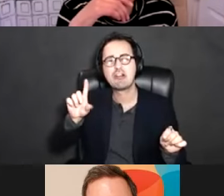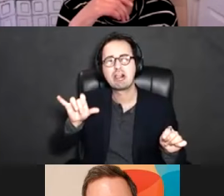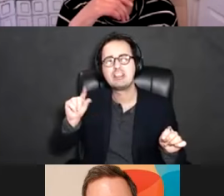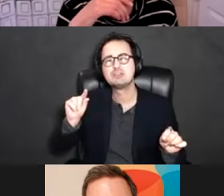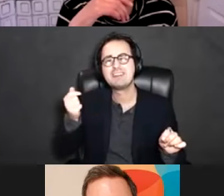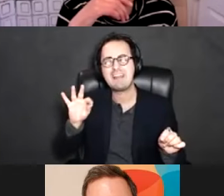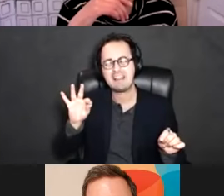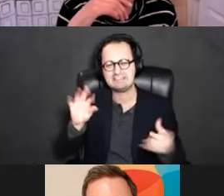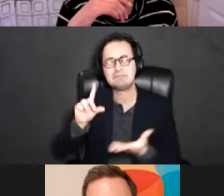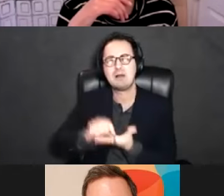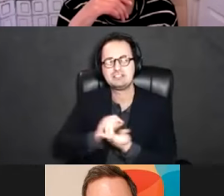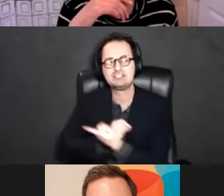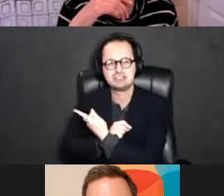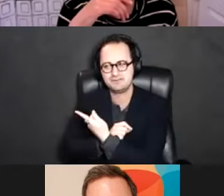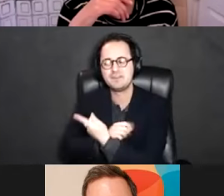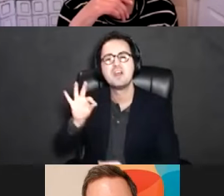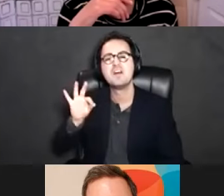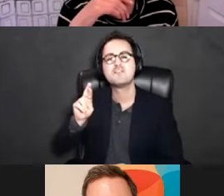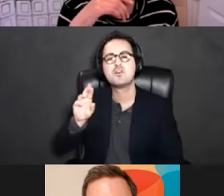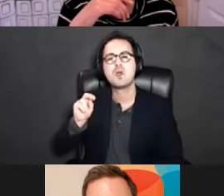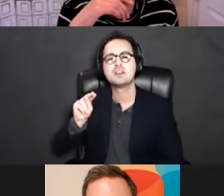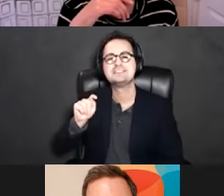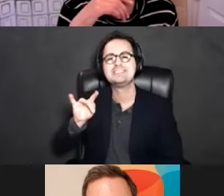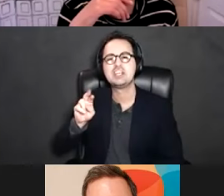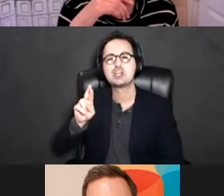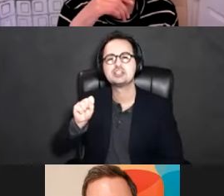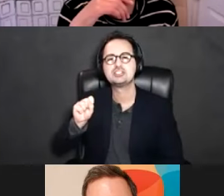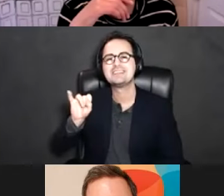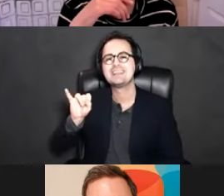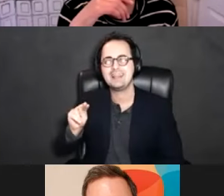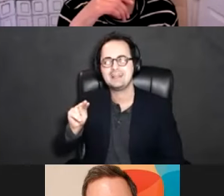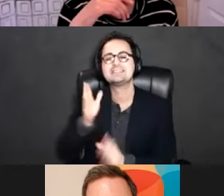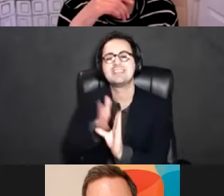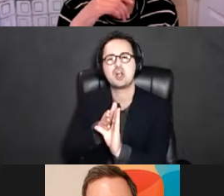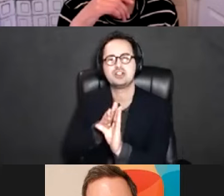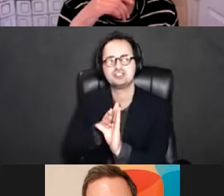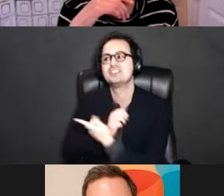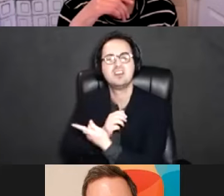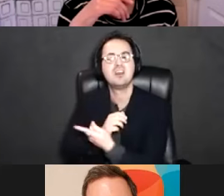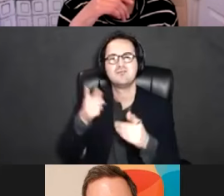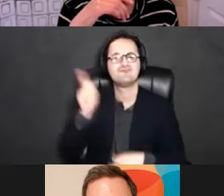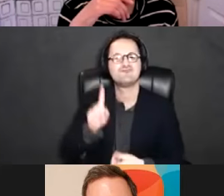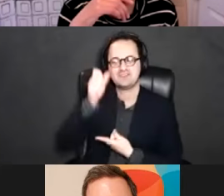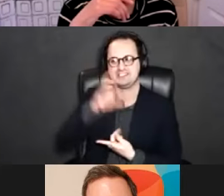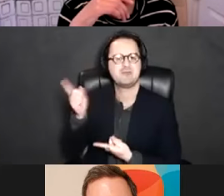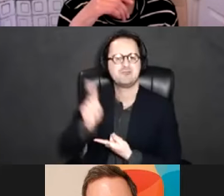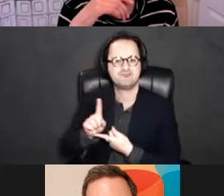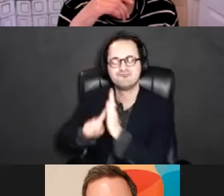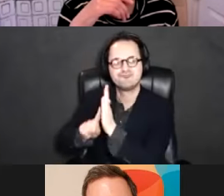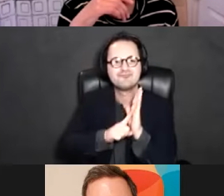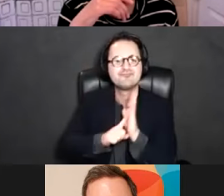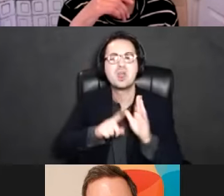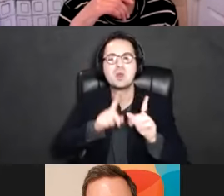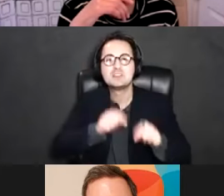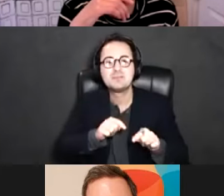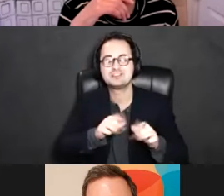it's published in Frontiers in Psychology. Patrick Donnelly did some work of like modeling dose response functions relating,